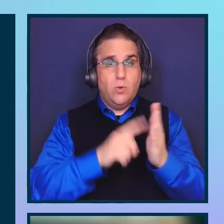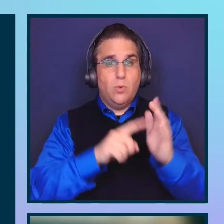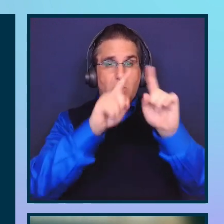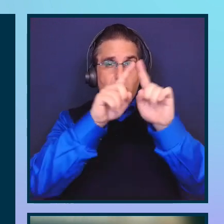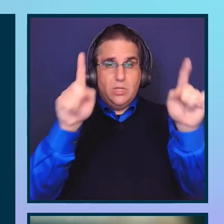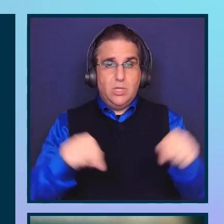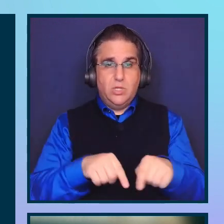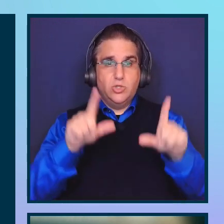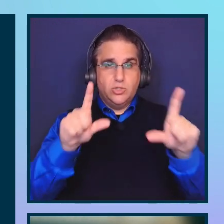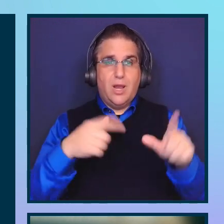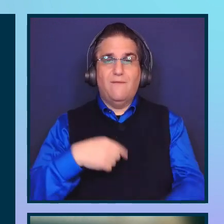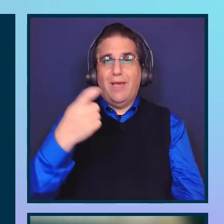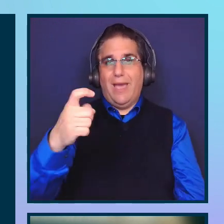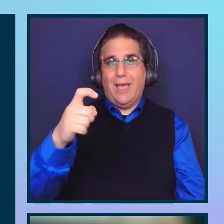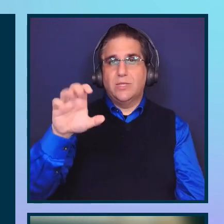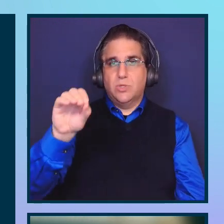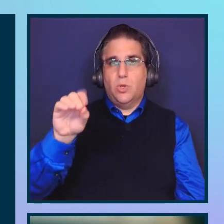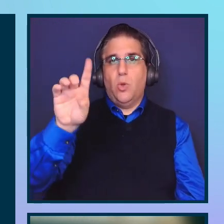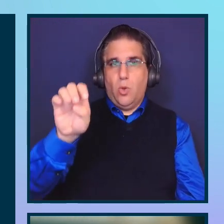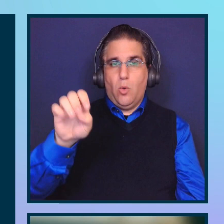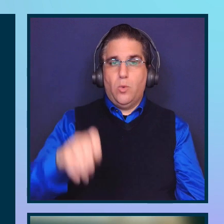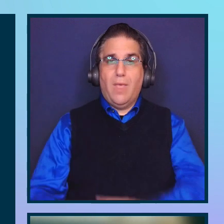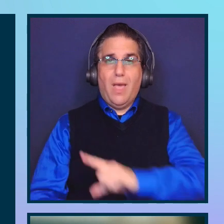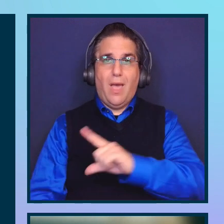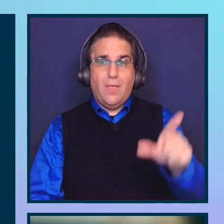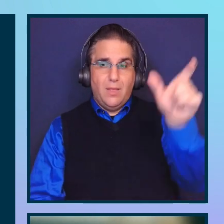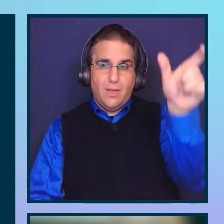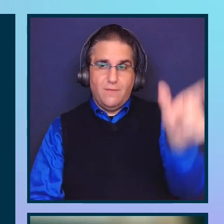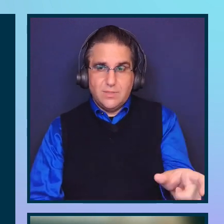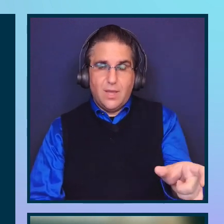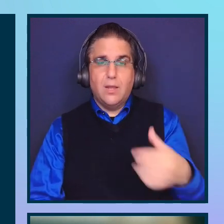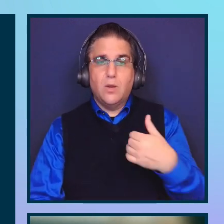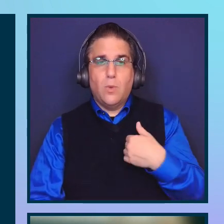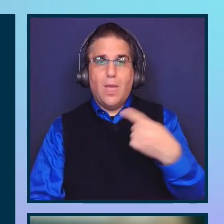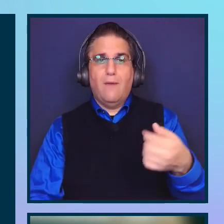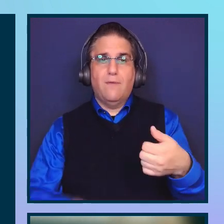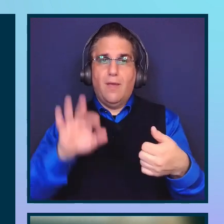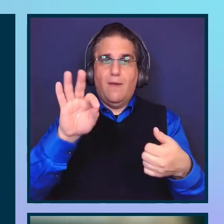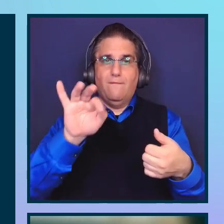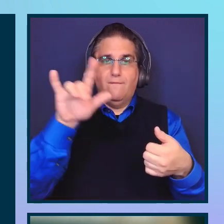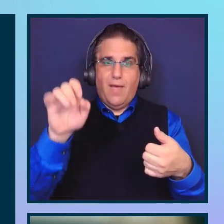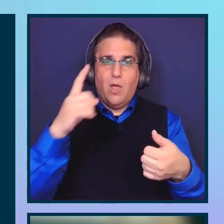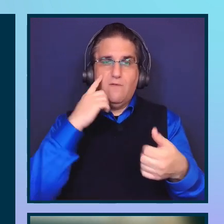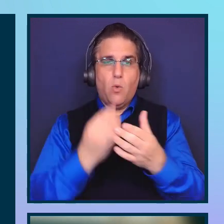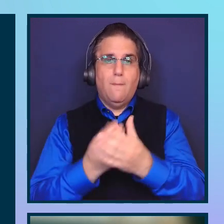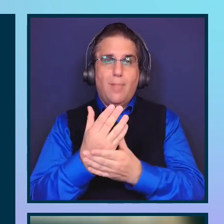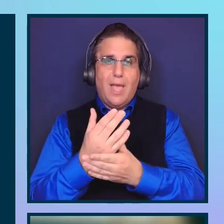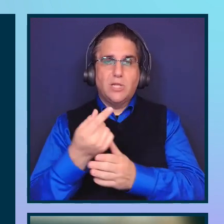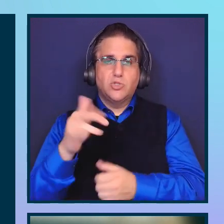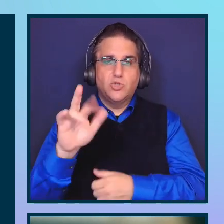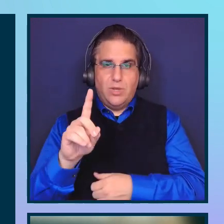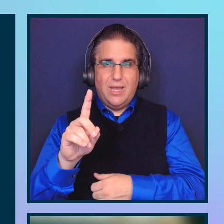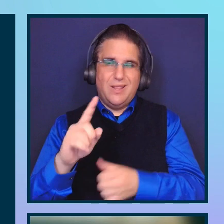Xcode. And on the far left, we have the file for our plants grid, that first